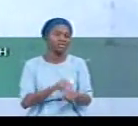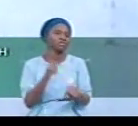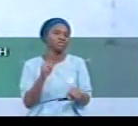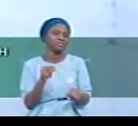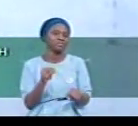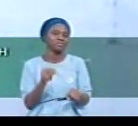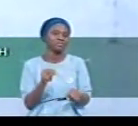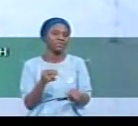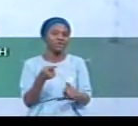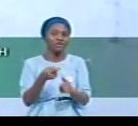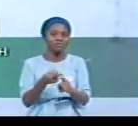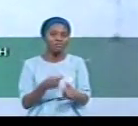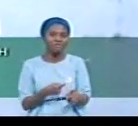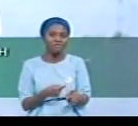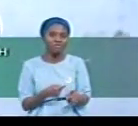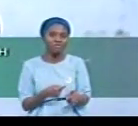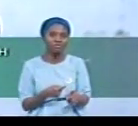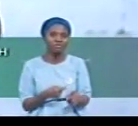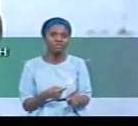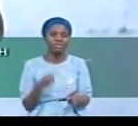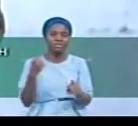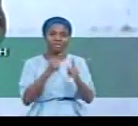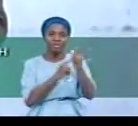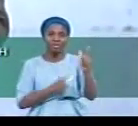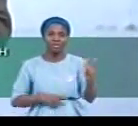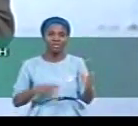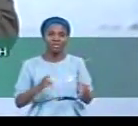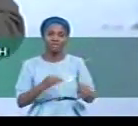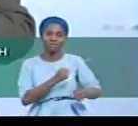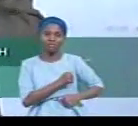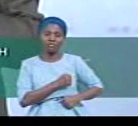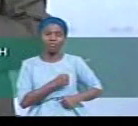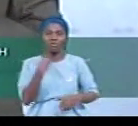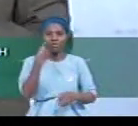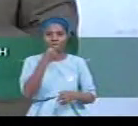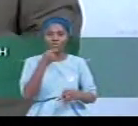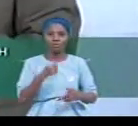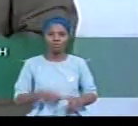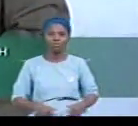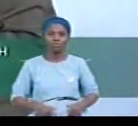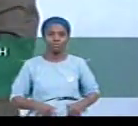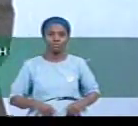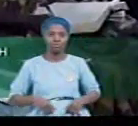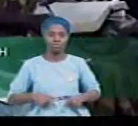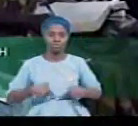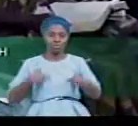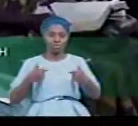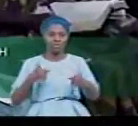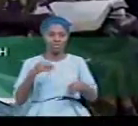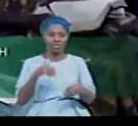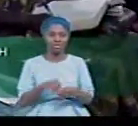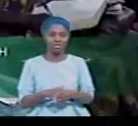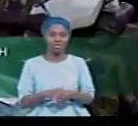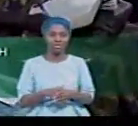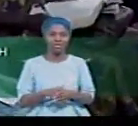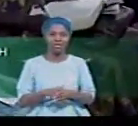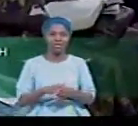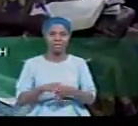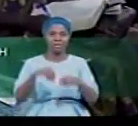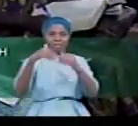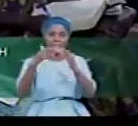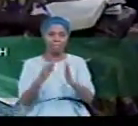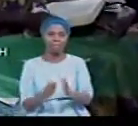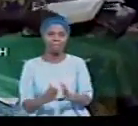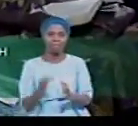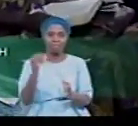from the Lord of hosts which dwelleth in Mount Zion. I'm believing that as